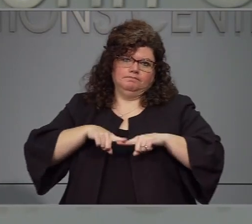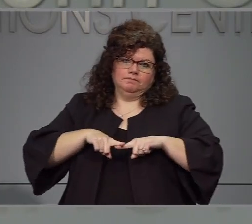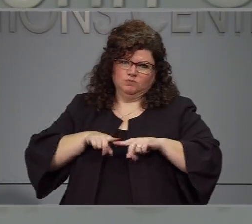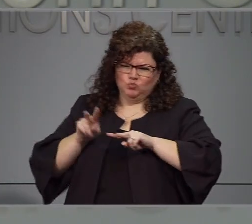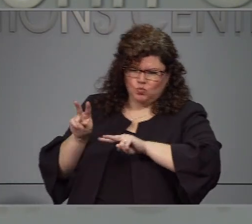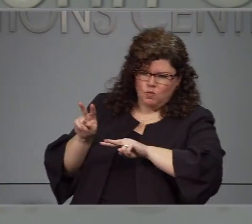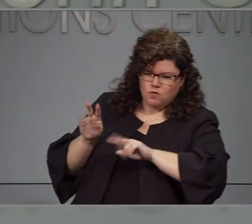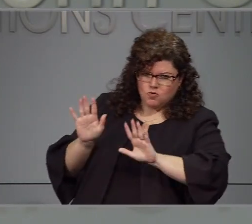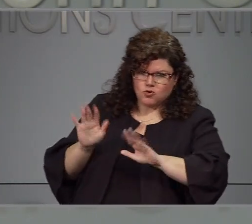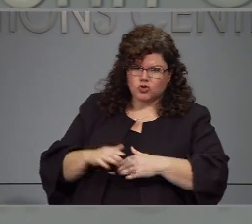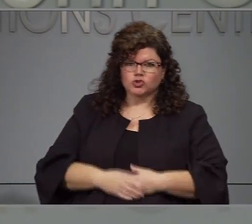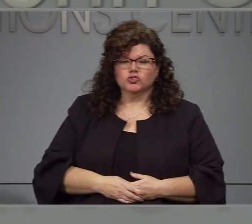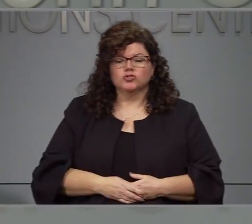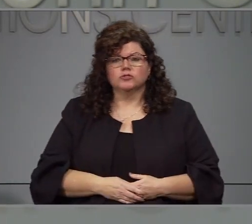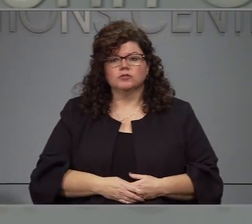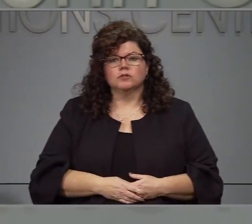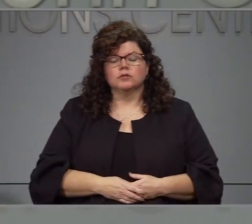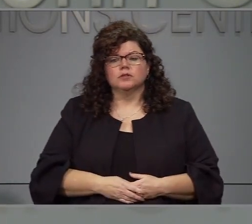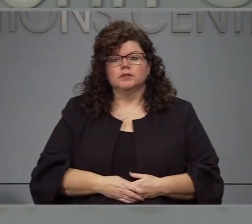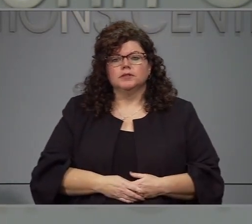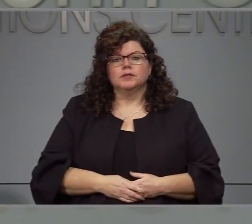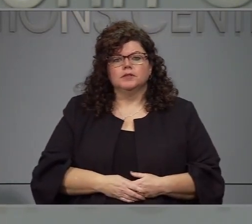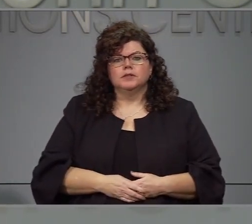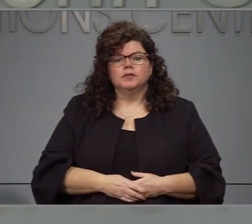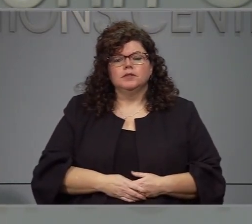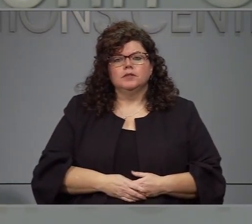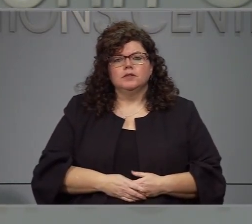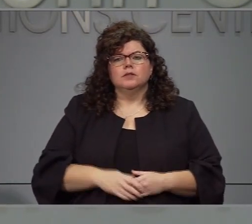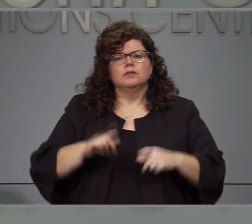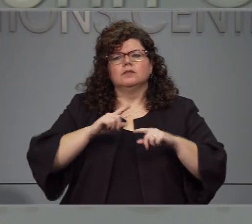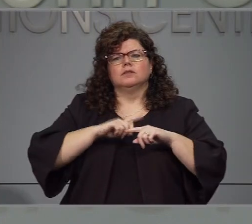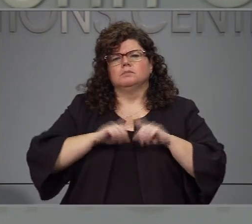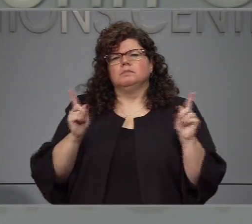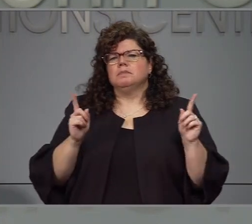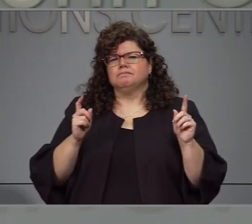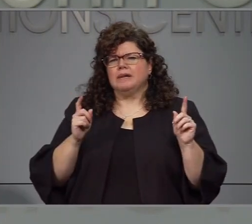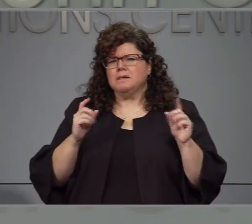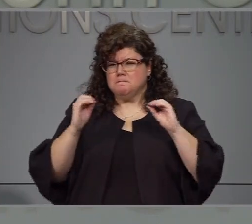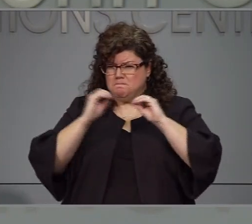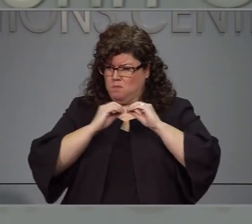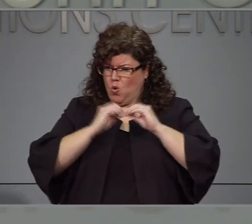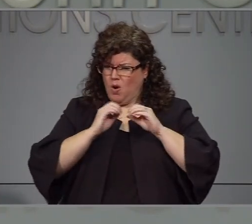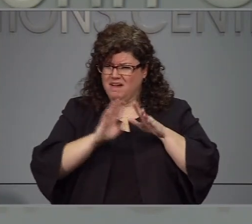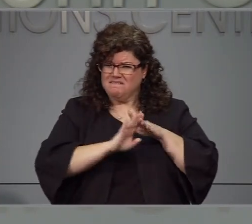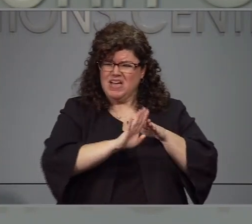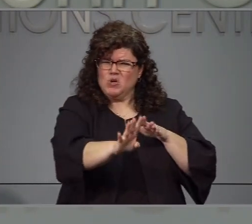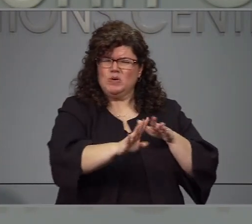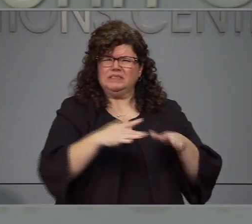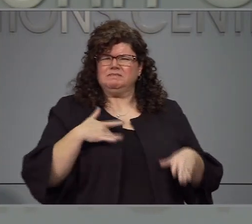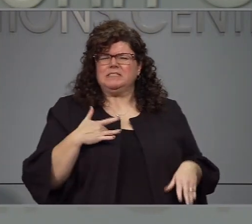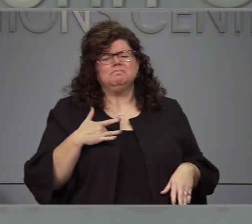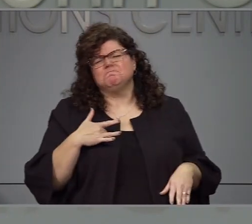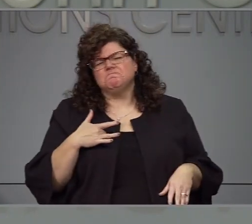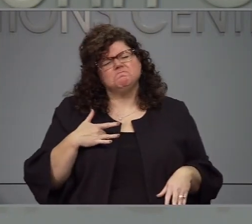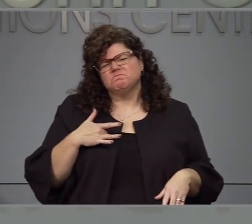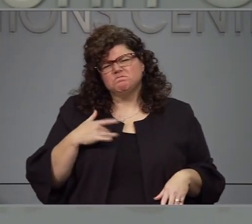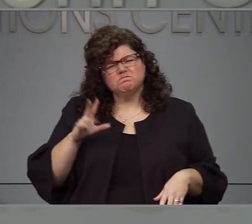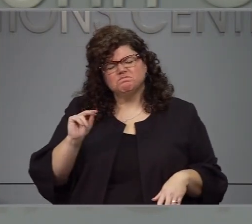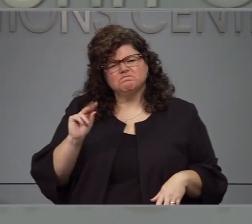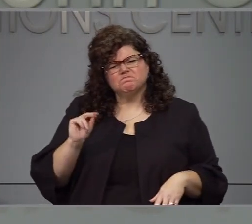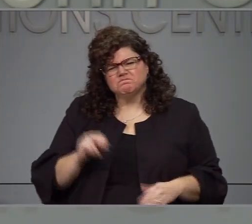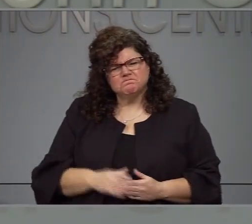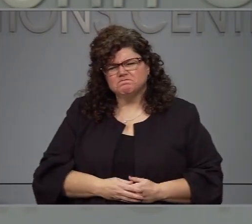I would think that you're not going to see too many more evacuations at this point due to